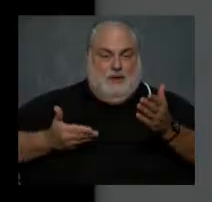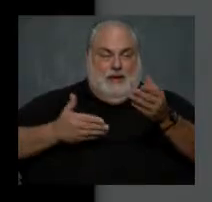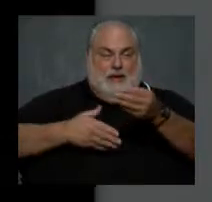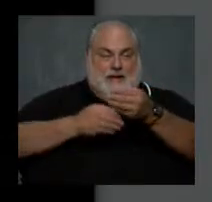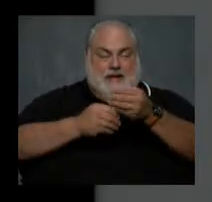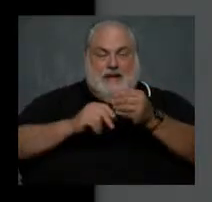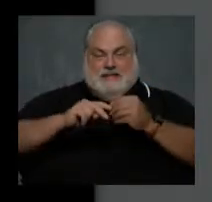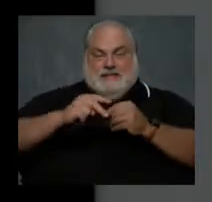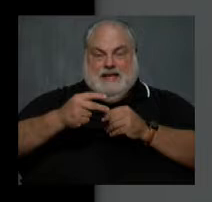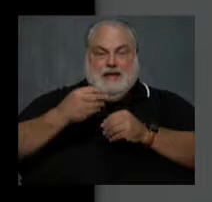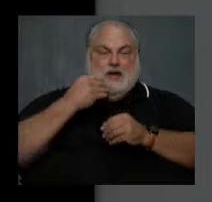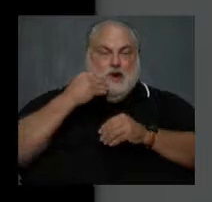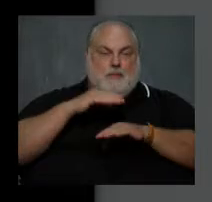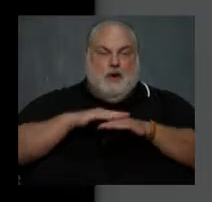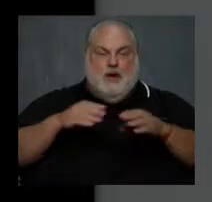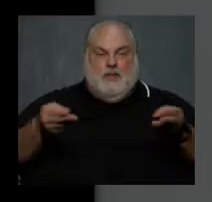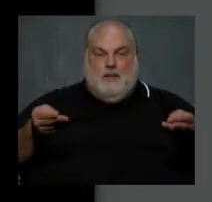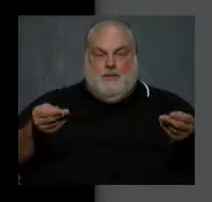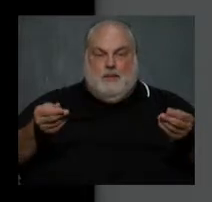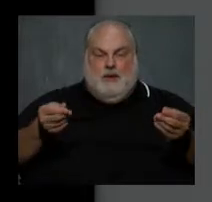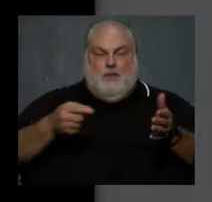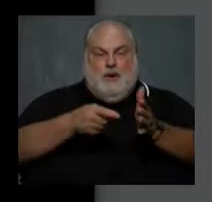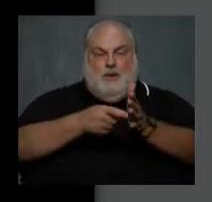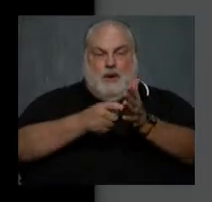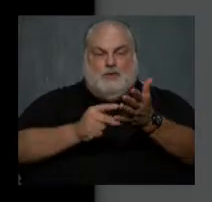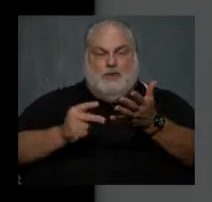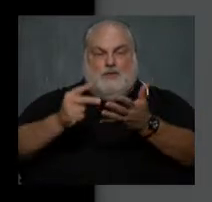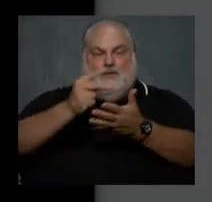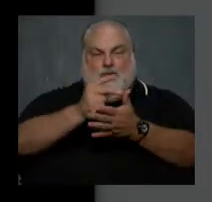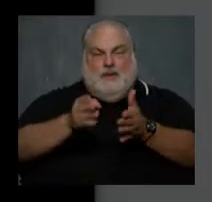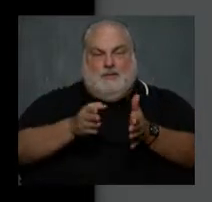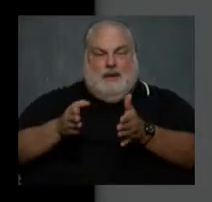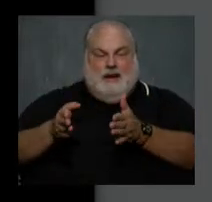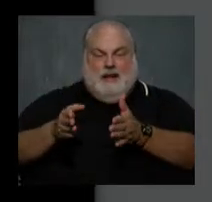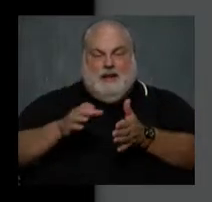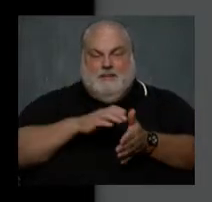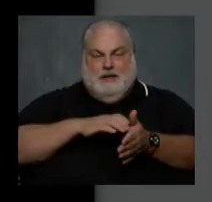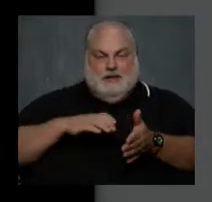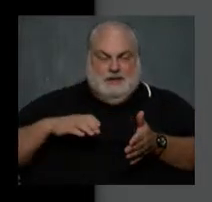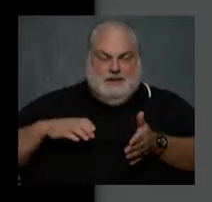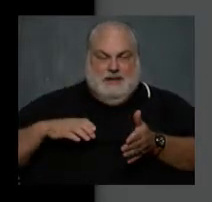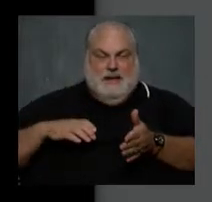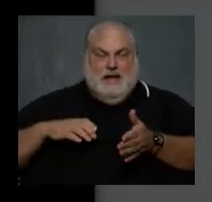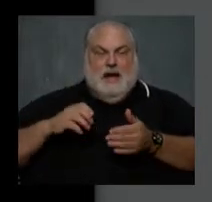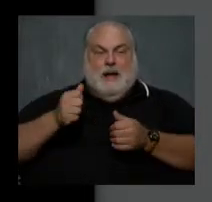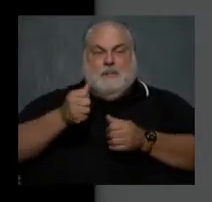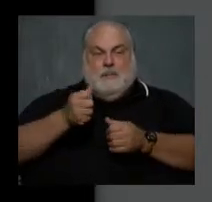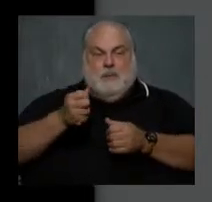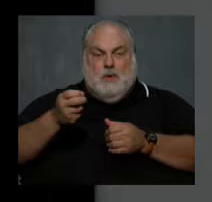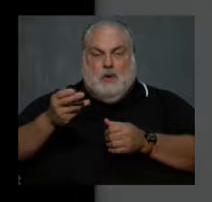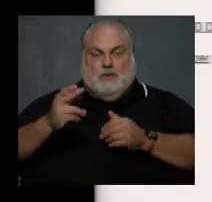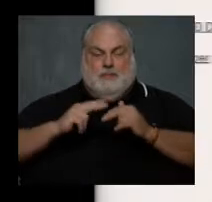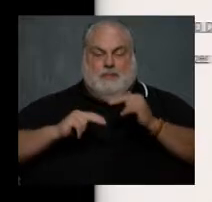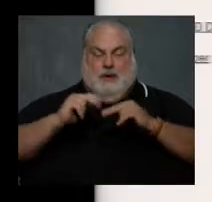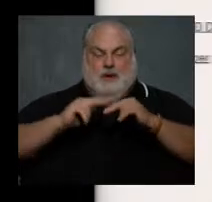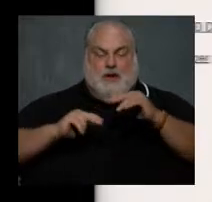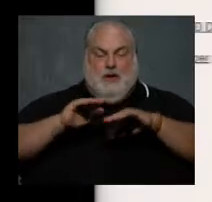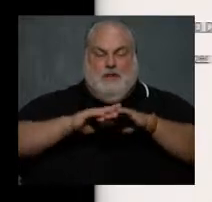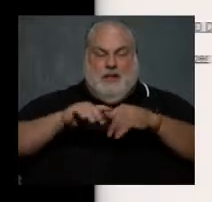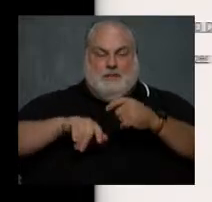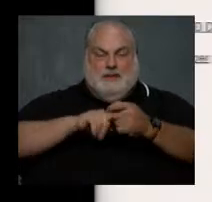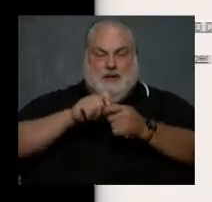addition of a second home on the property, which requires review by the Planning Commission. The review is a subdivision or multiple building site plan review as per